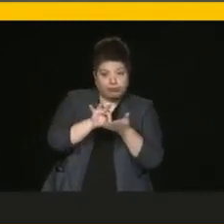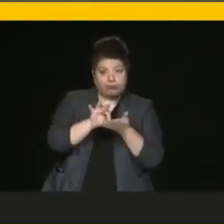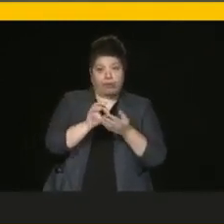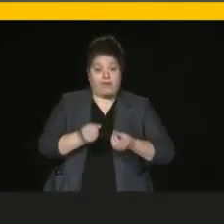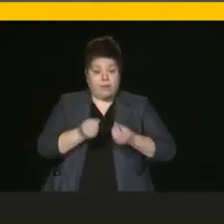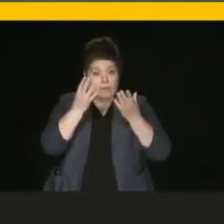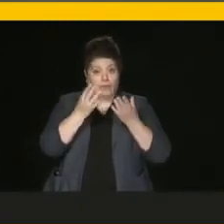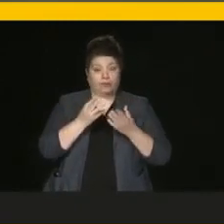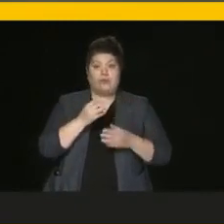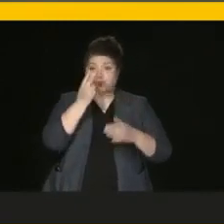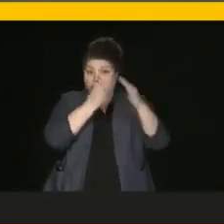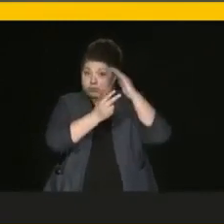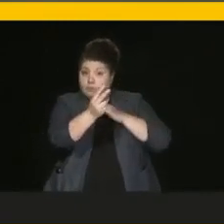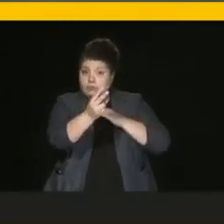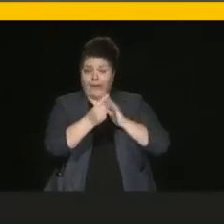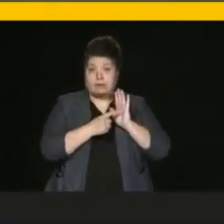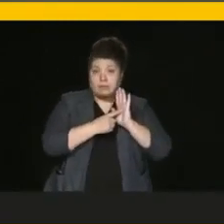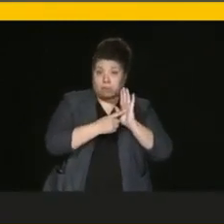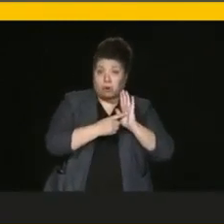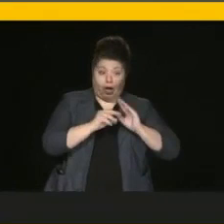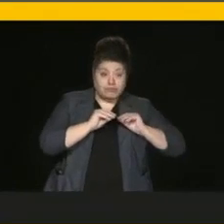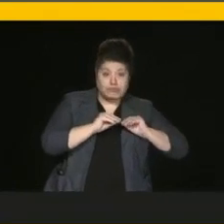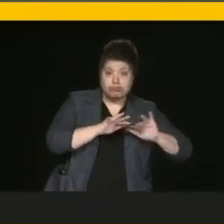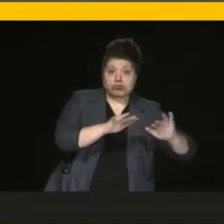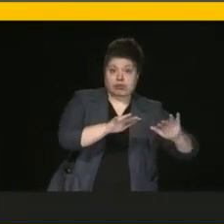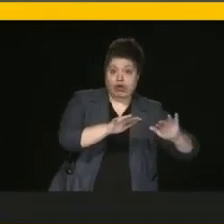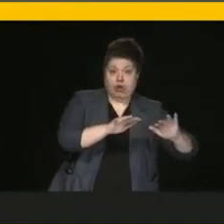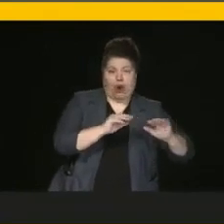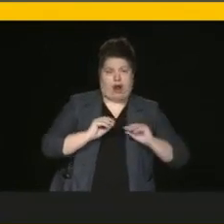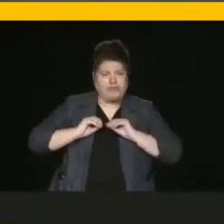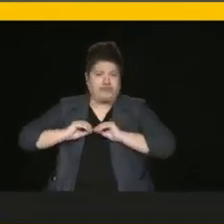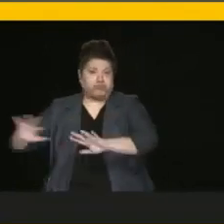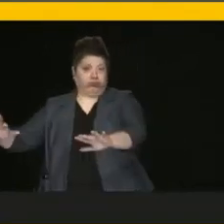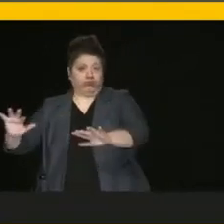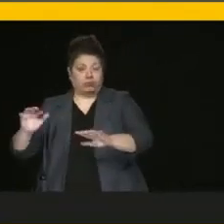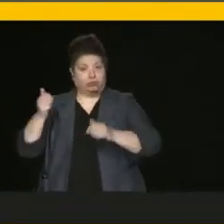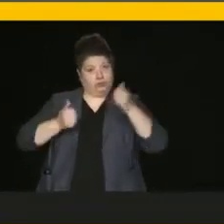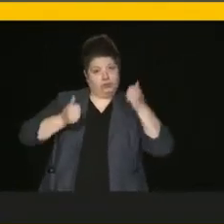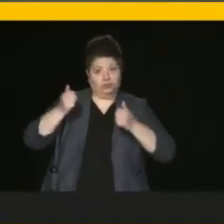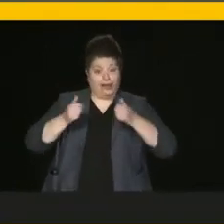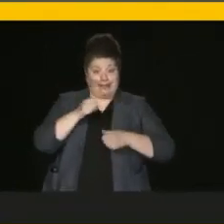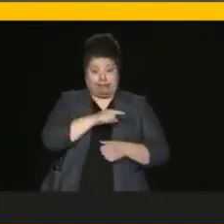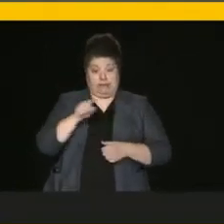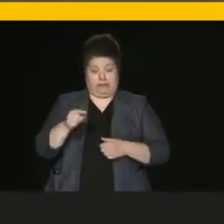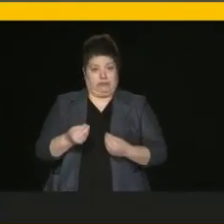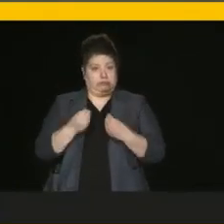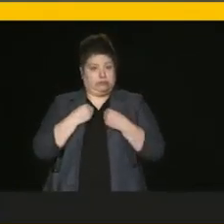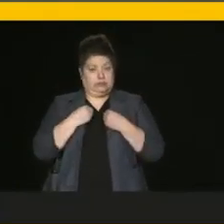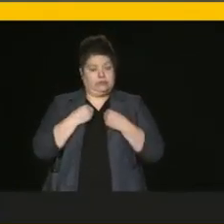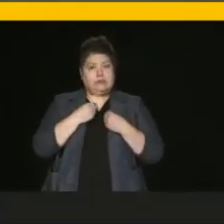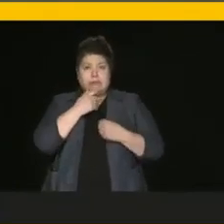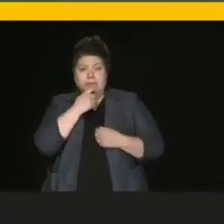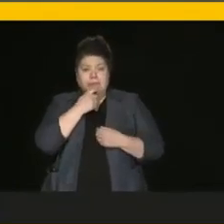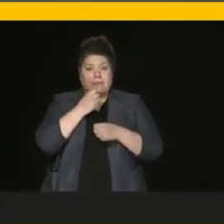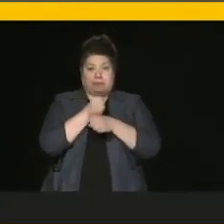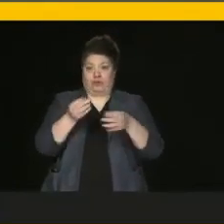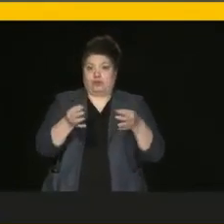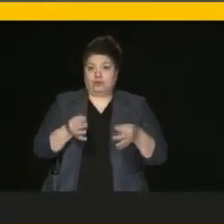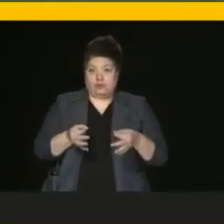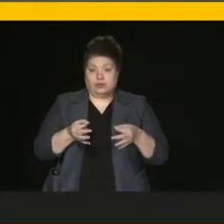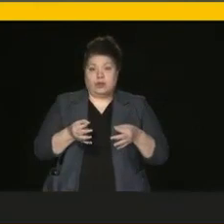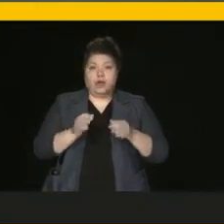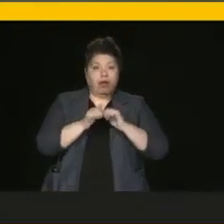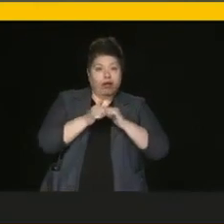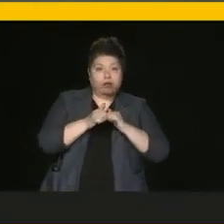used to guide our planning and decision with respect to measures to take to control the epidemic